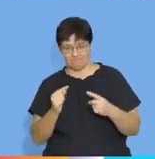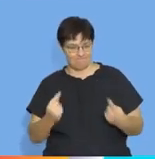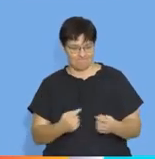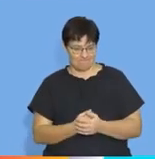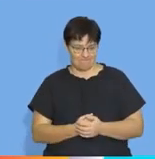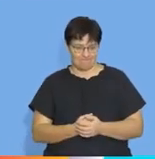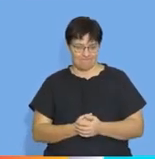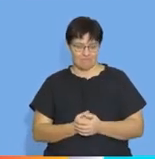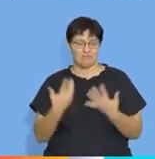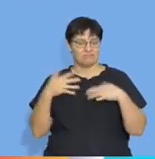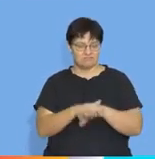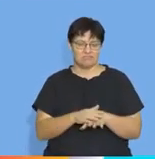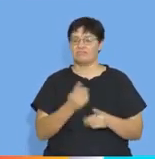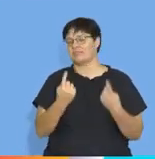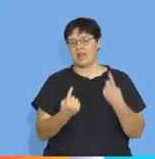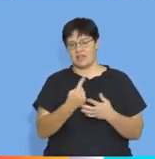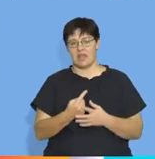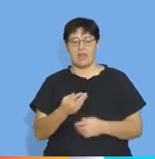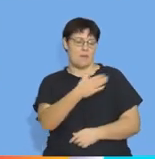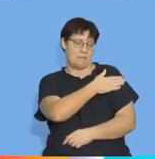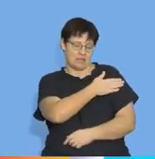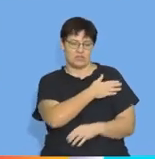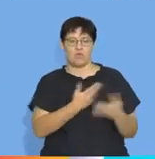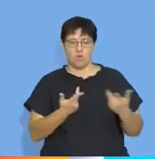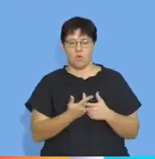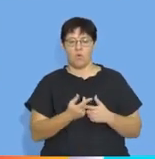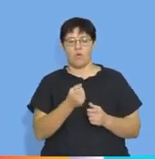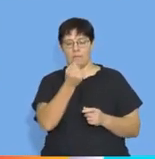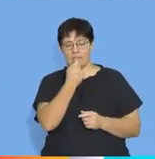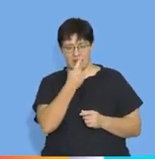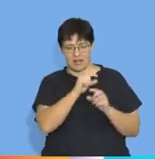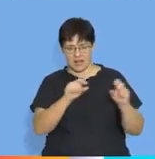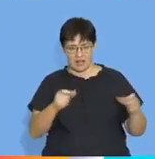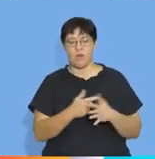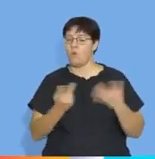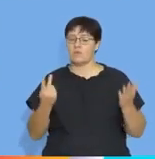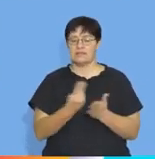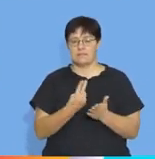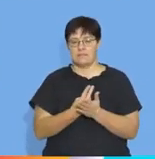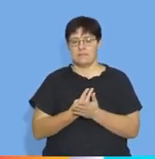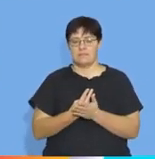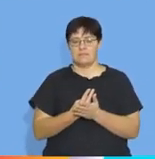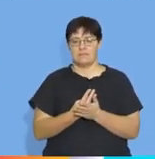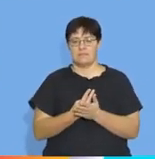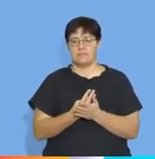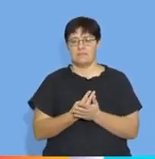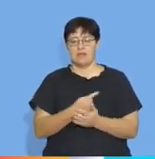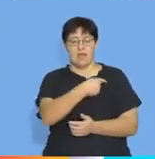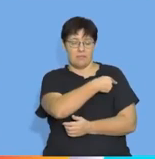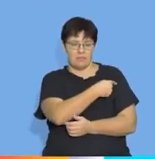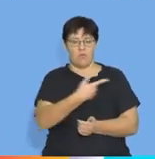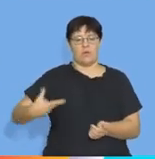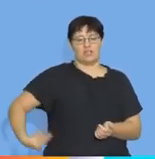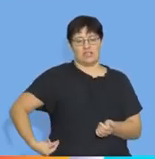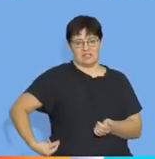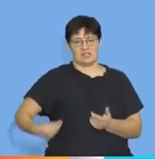release of an egg, and come in combinations of either patches, a strip of pills, or even in